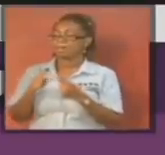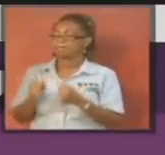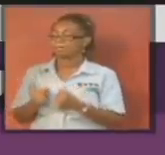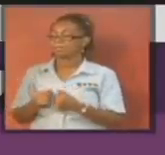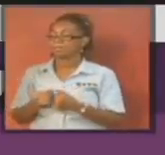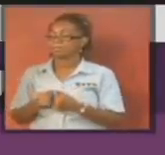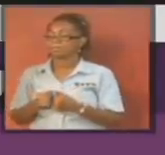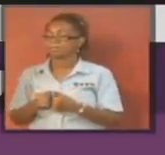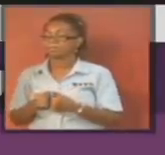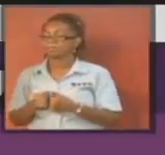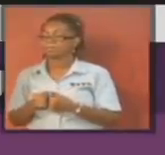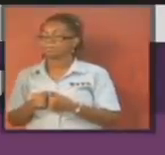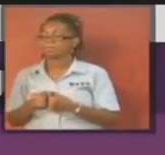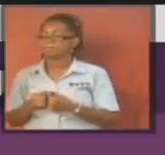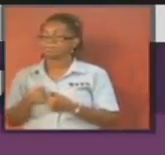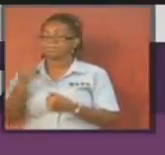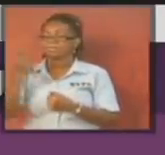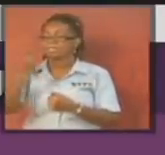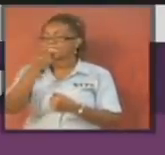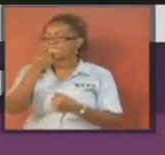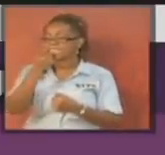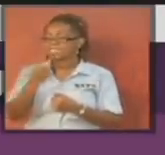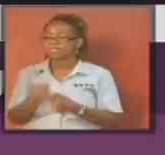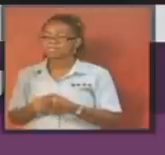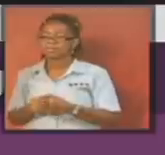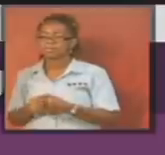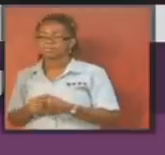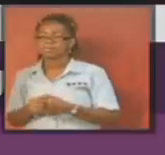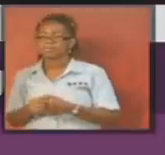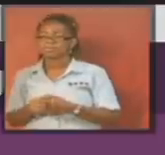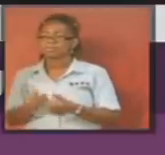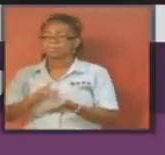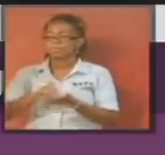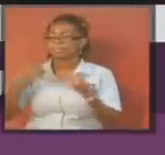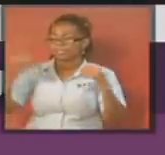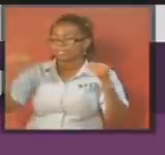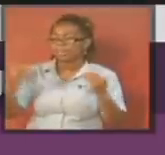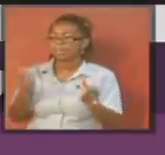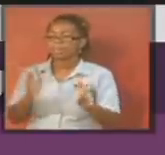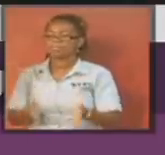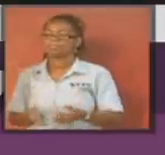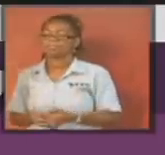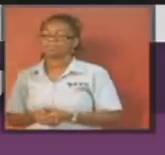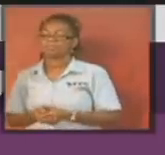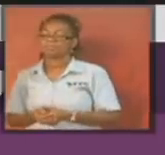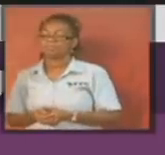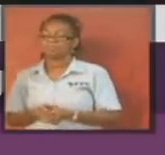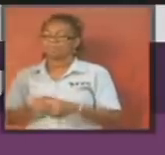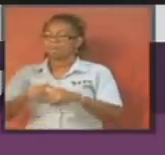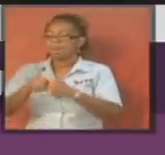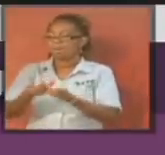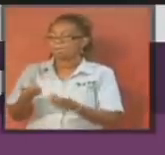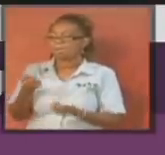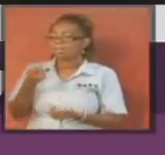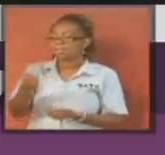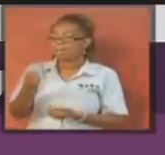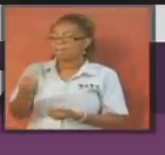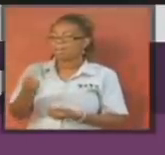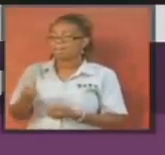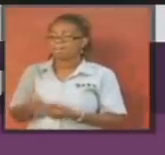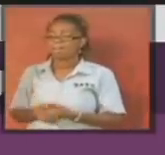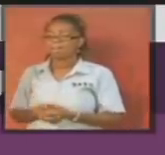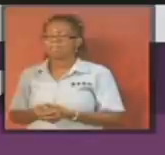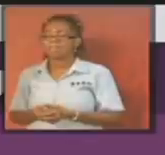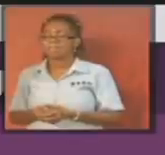pharmacists, and paramedics are going to administer the vaccine in terms of will citizens be given